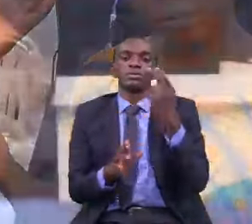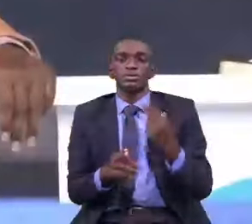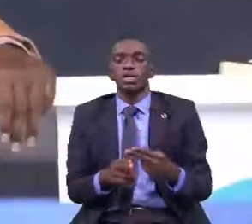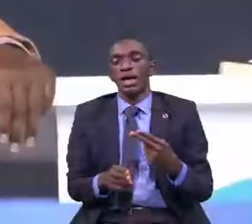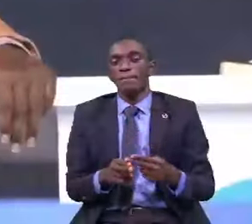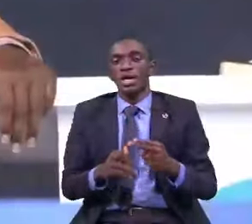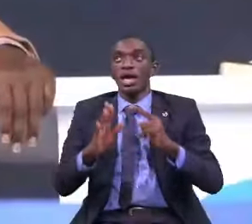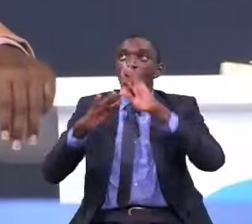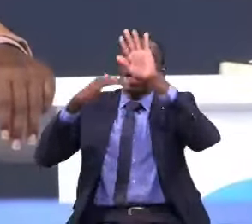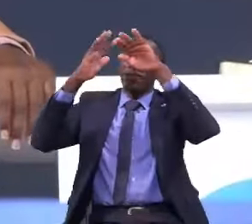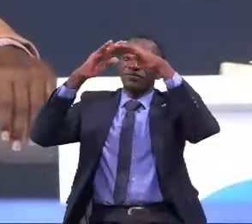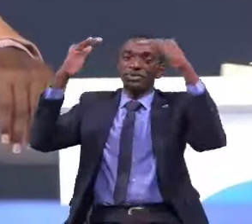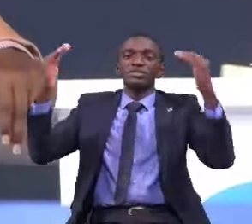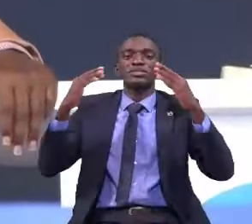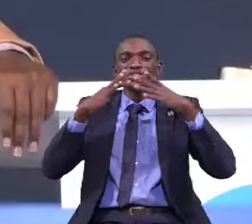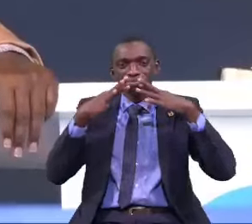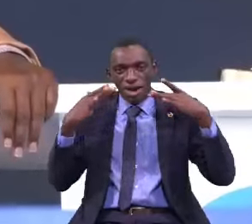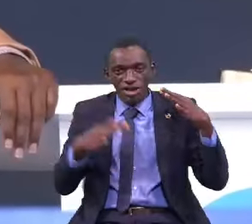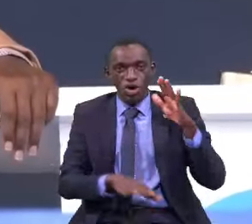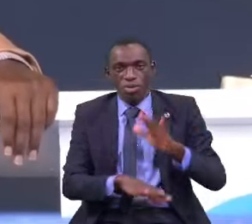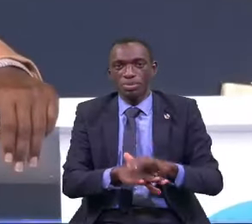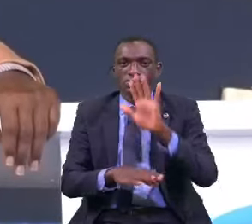Heaven is smiling upon your life.